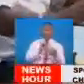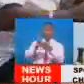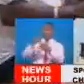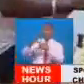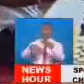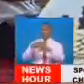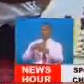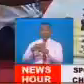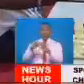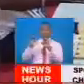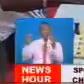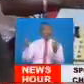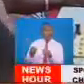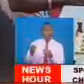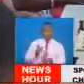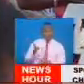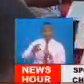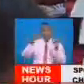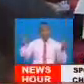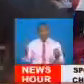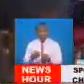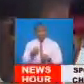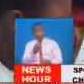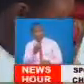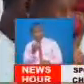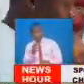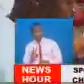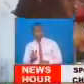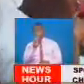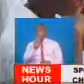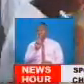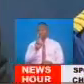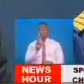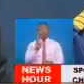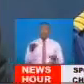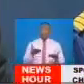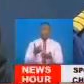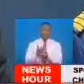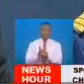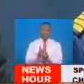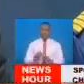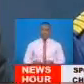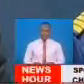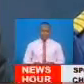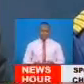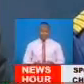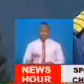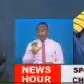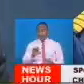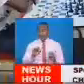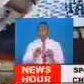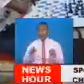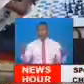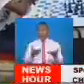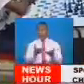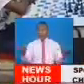will organize one, if not two, of such rated tournaments in Ghana, and this is the rarest opportunity we'll ever